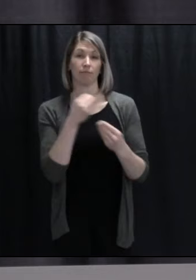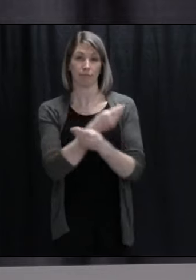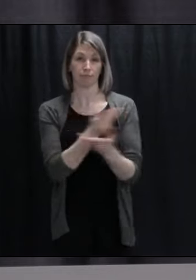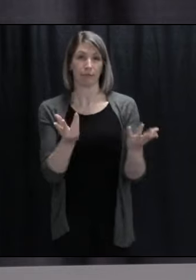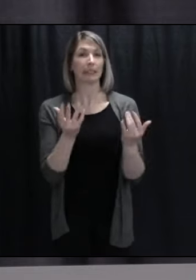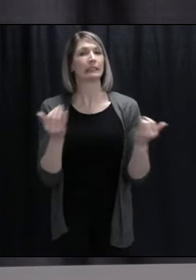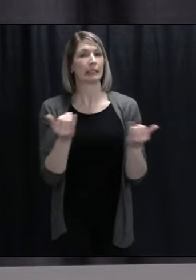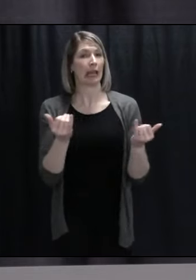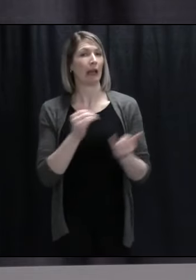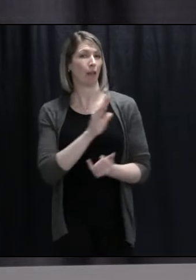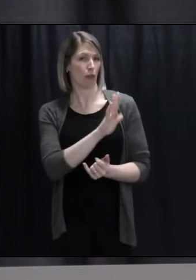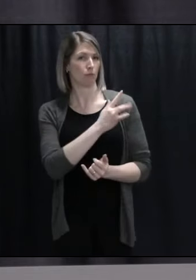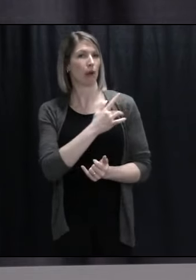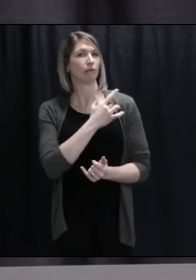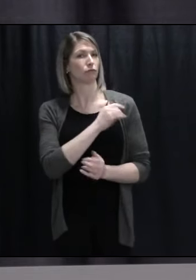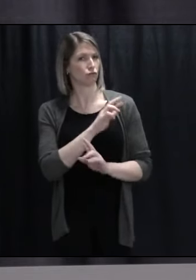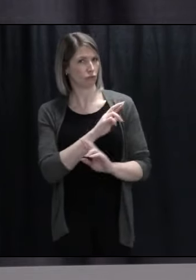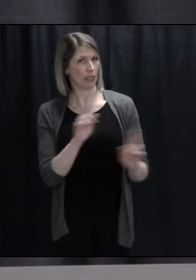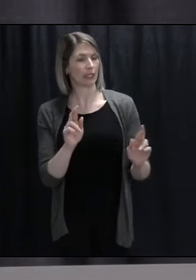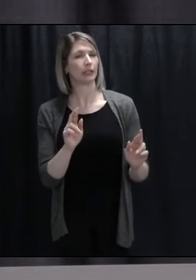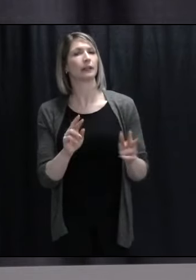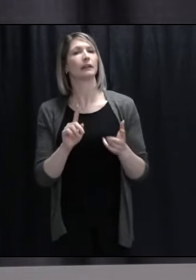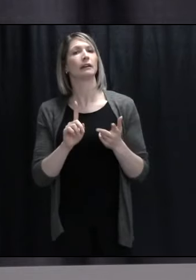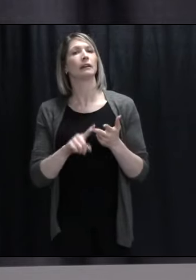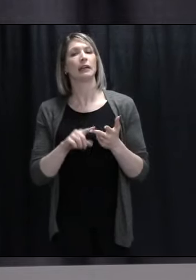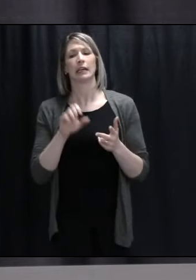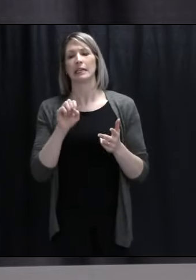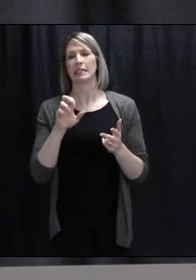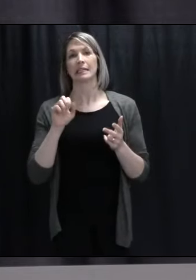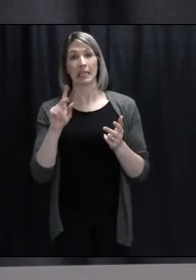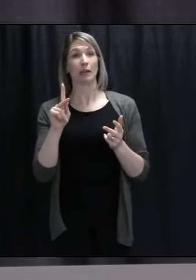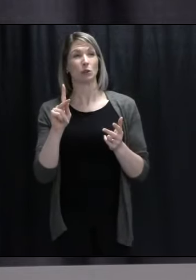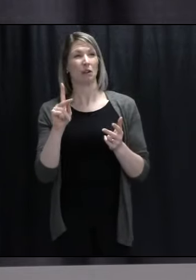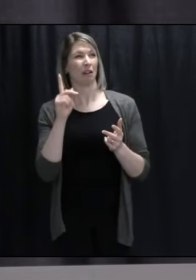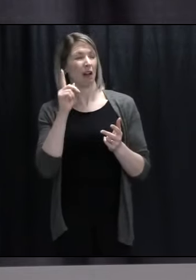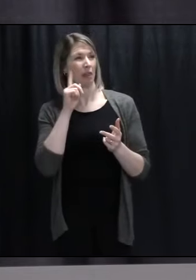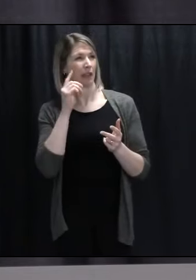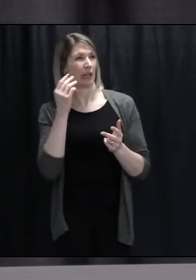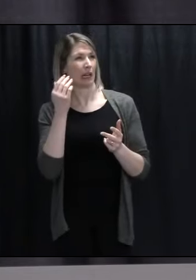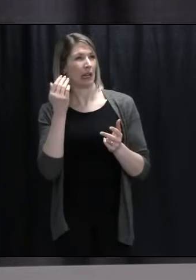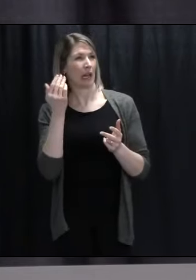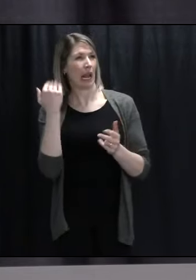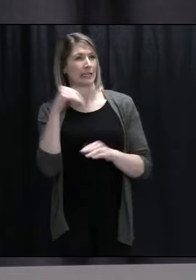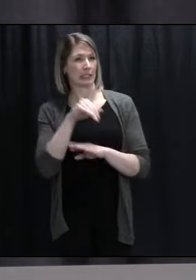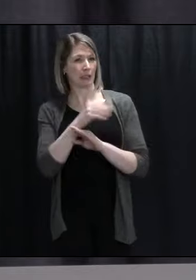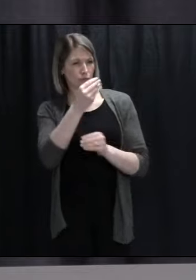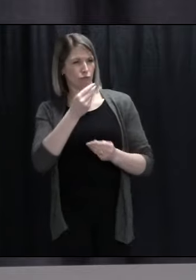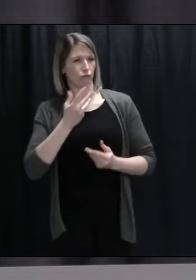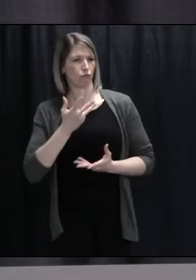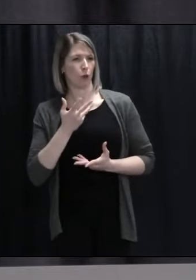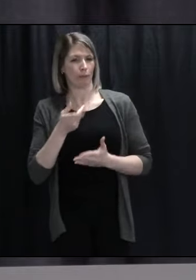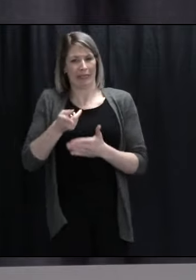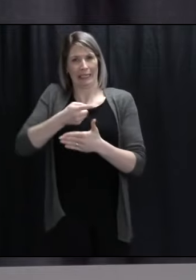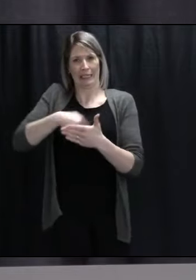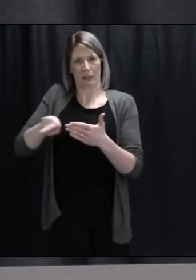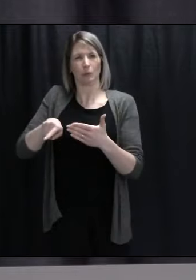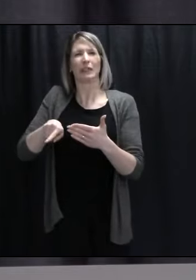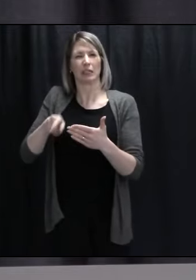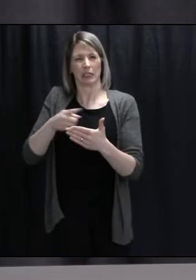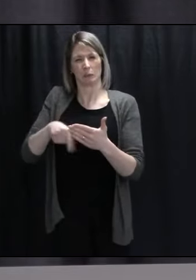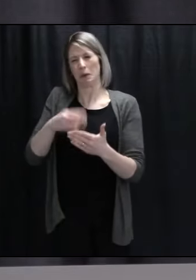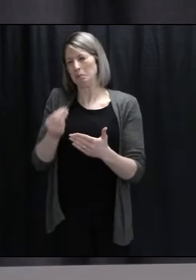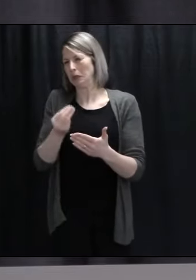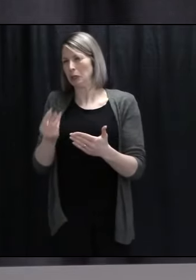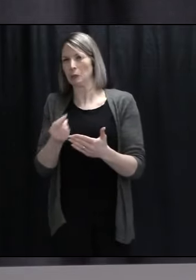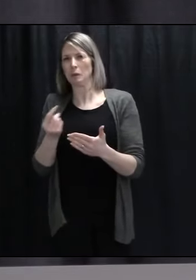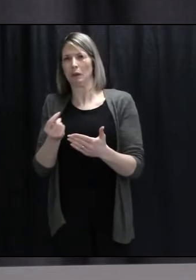their province. We know that Saskatchewan, we were told on the call last night, would be early next week, Manitoba, mid next week, and so on.